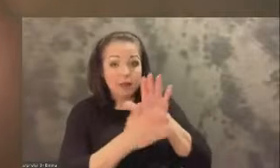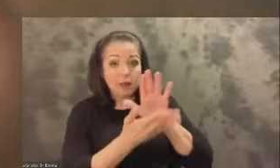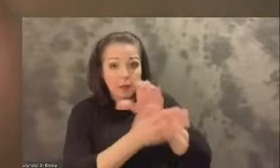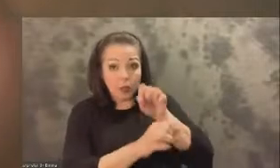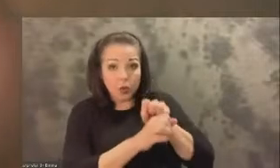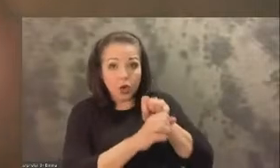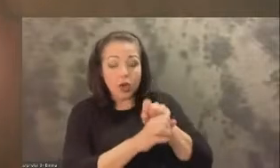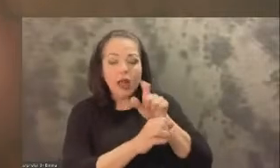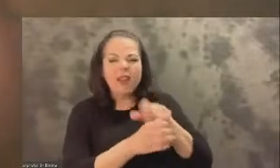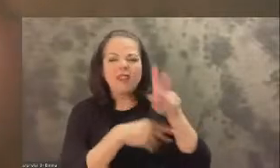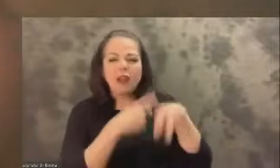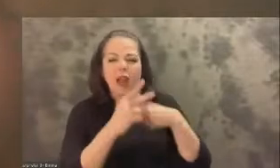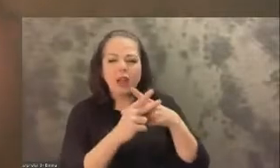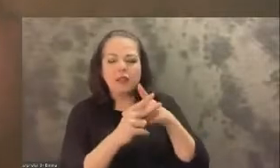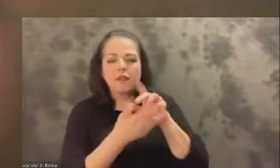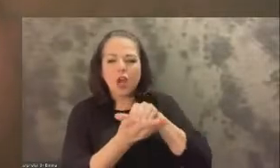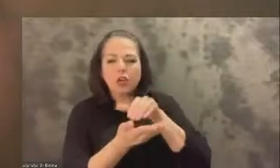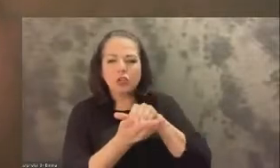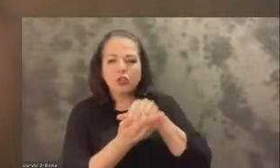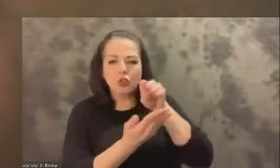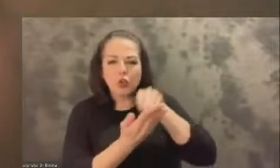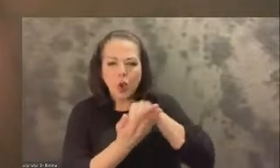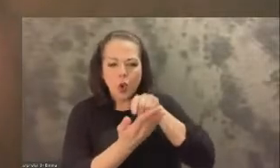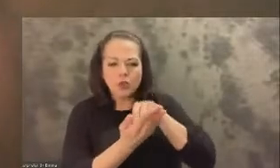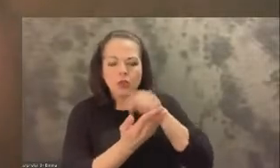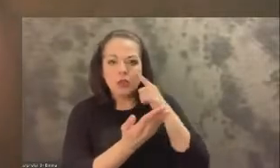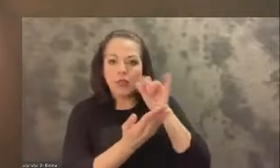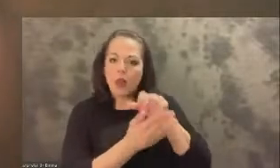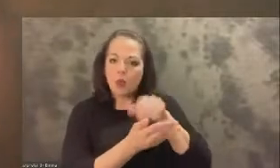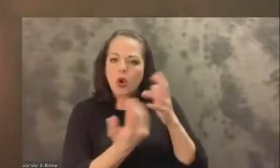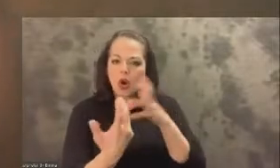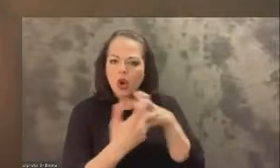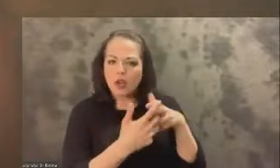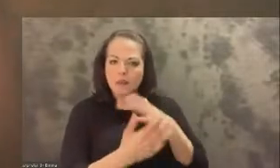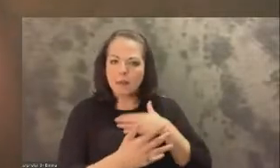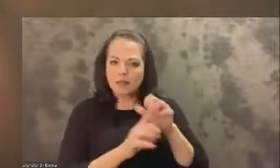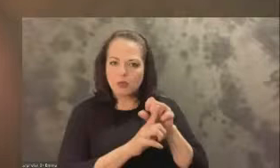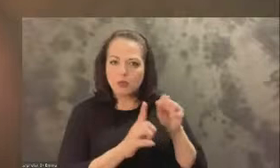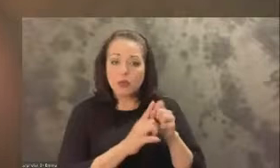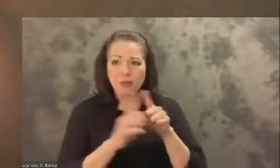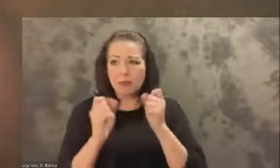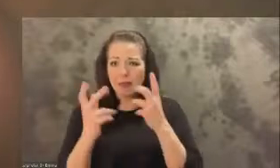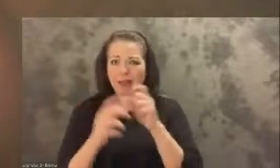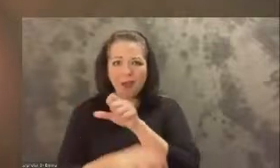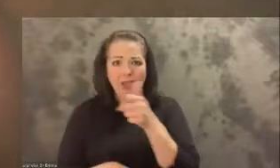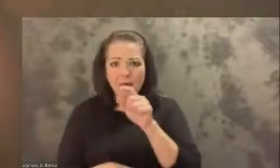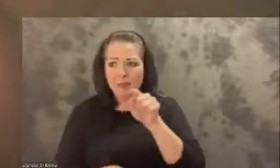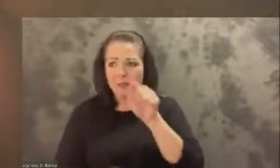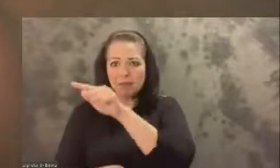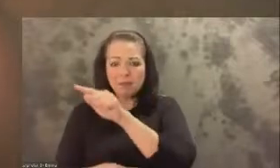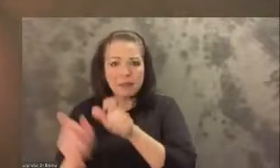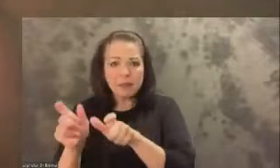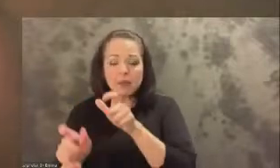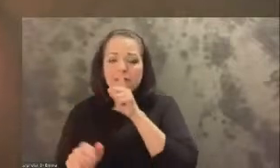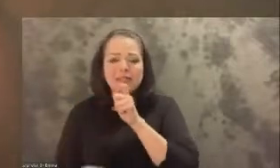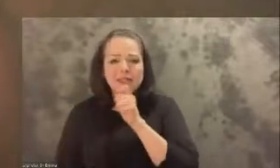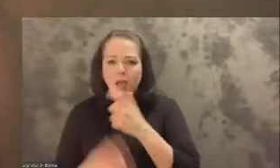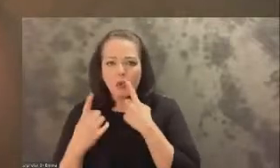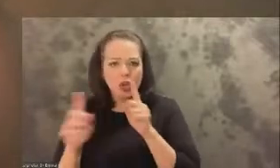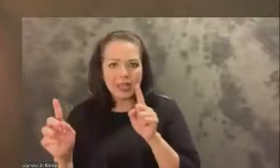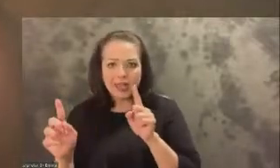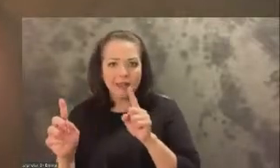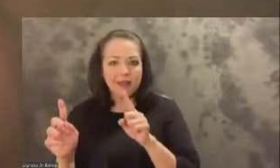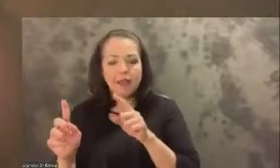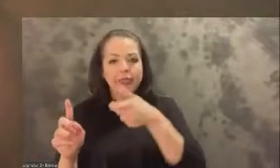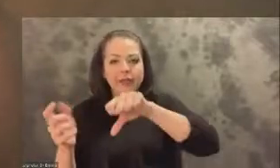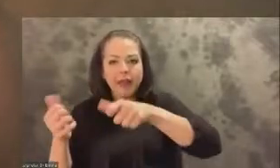doctor's note. And so that worked in my situation. But there's so many people where it's not working, and they're getting denied, and they don't know what to